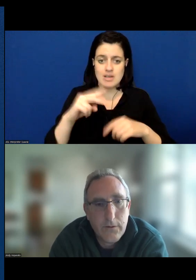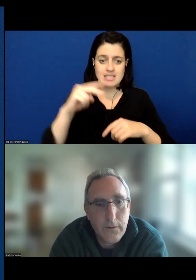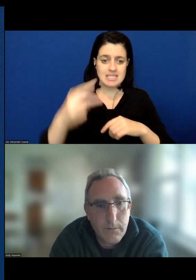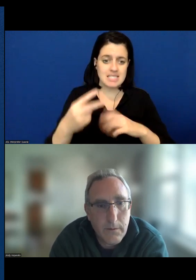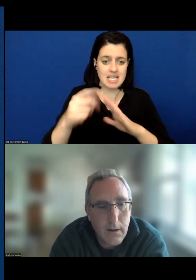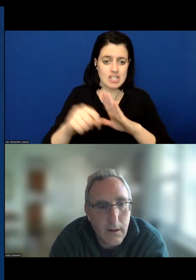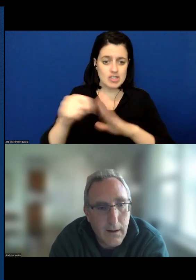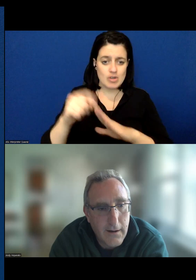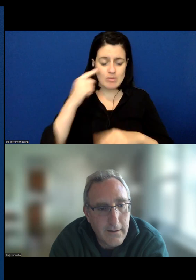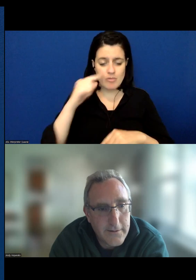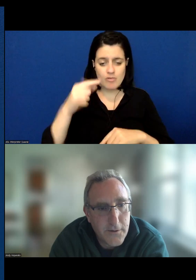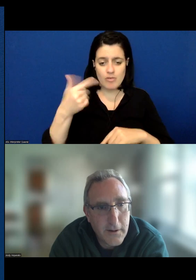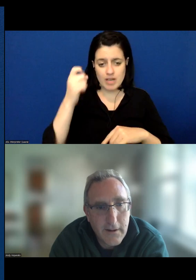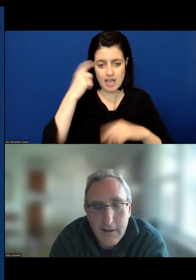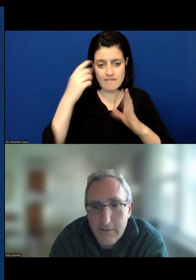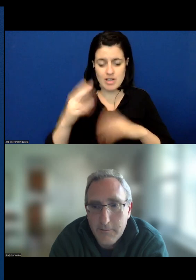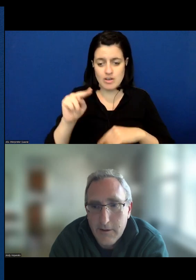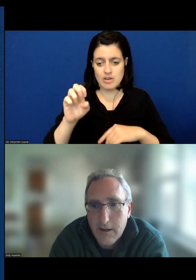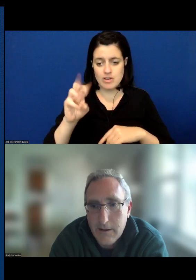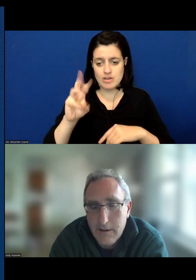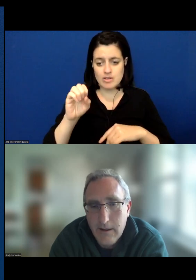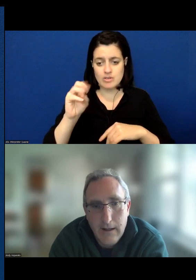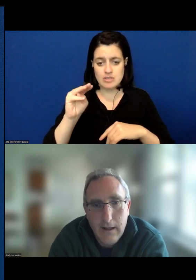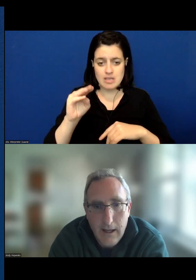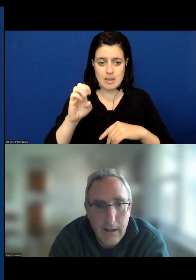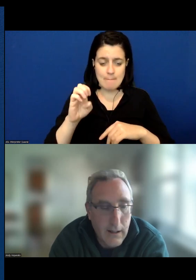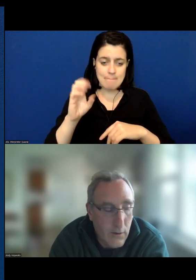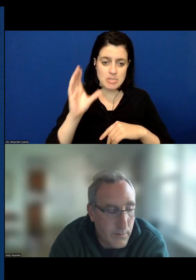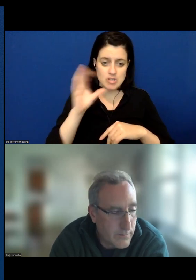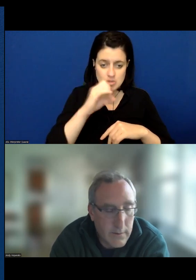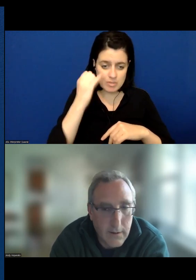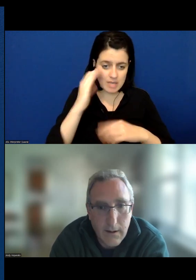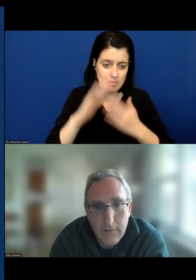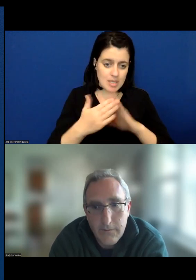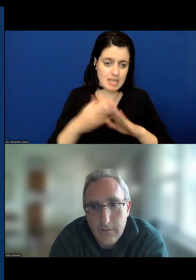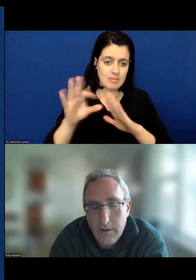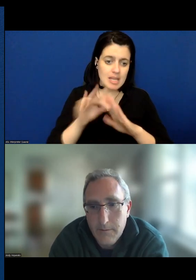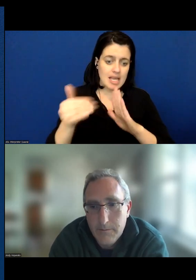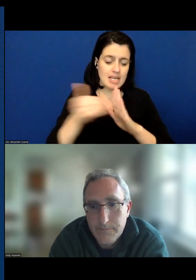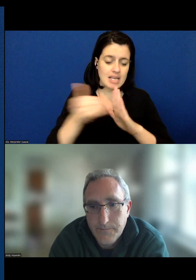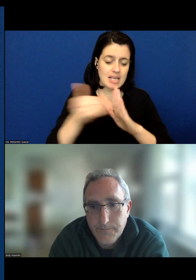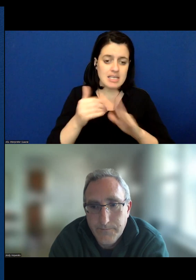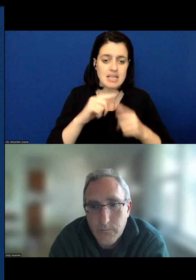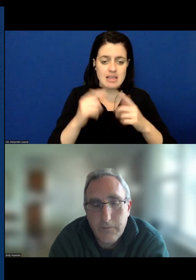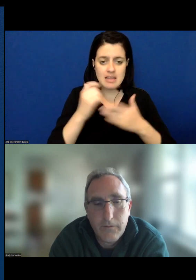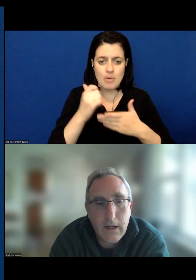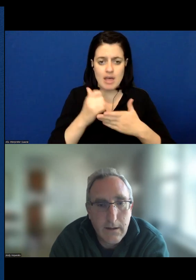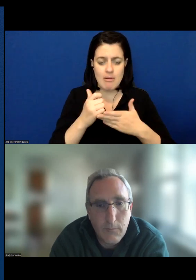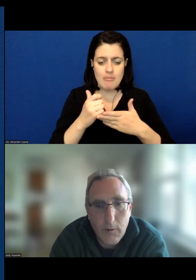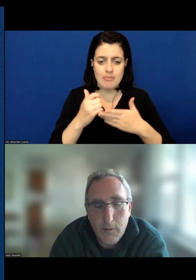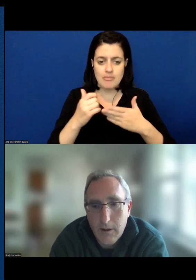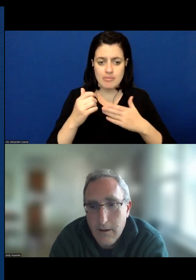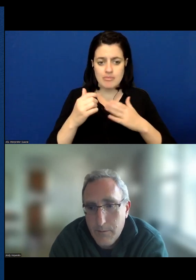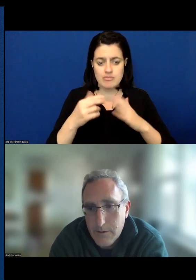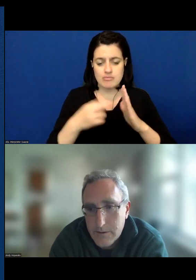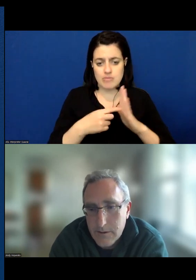Governor Newsom, assuming that he gets reelected, and it helps to kind of reflect on